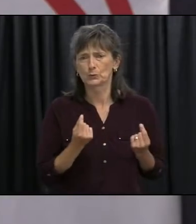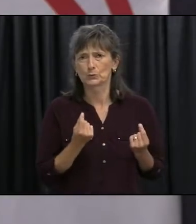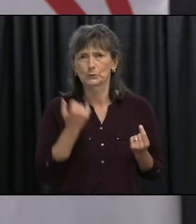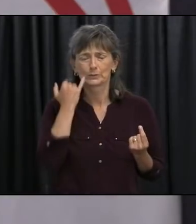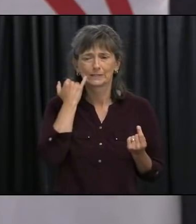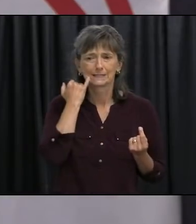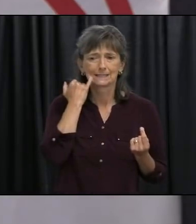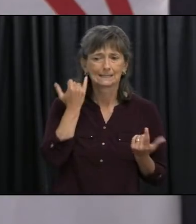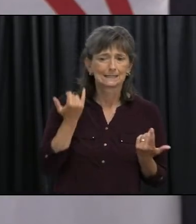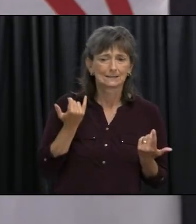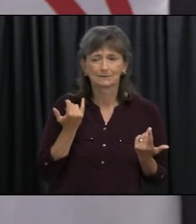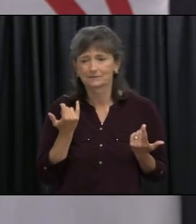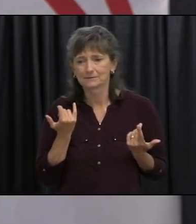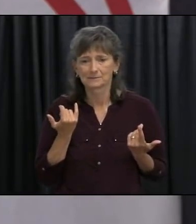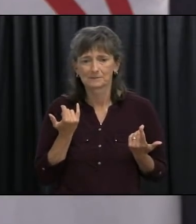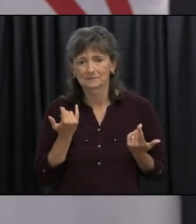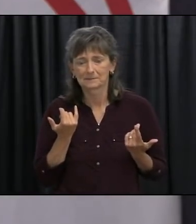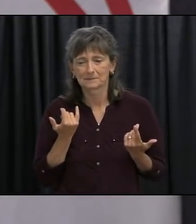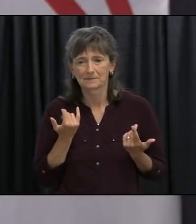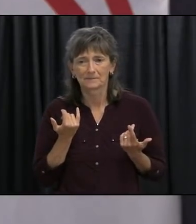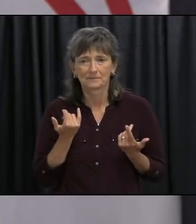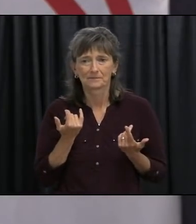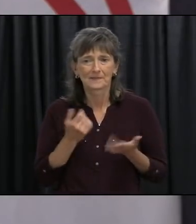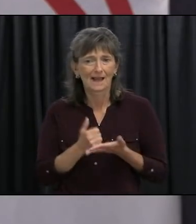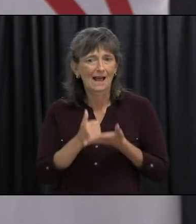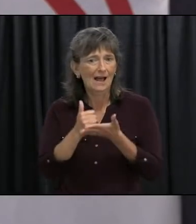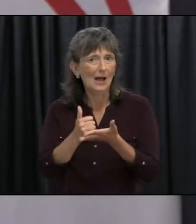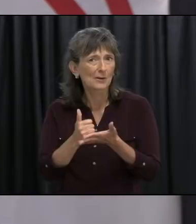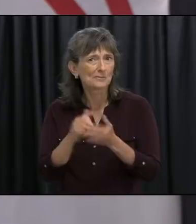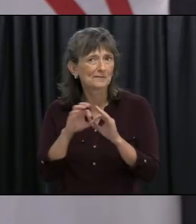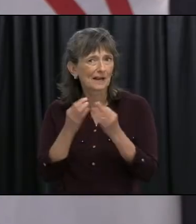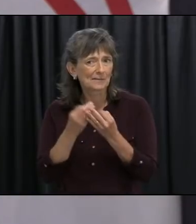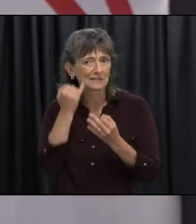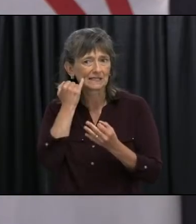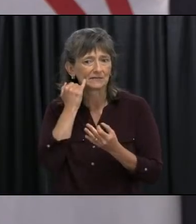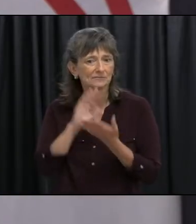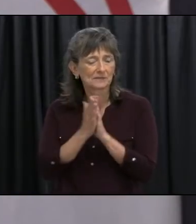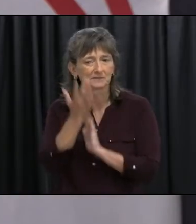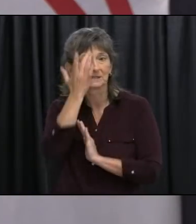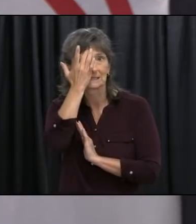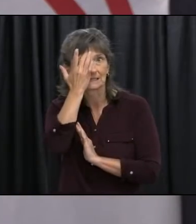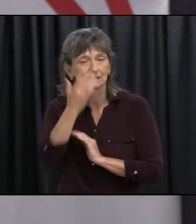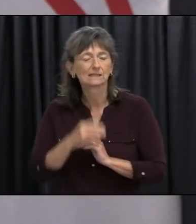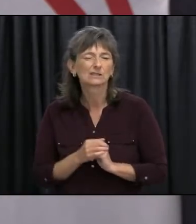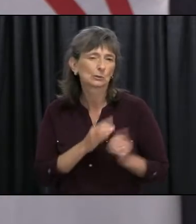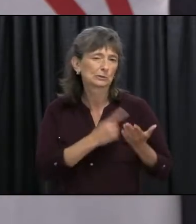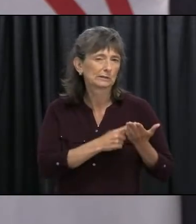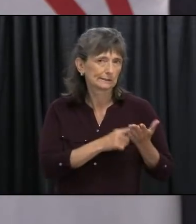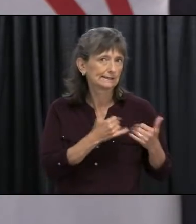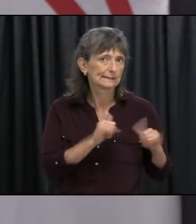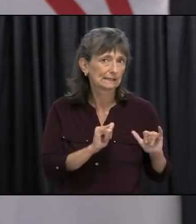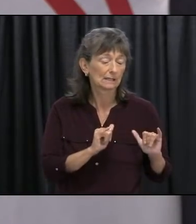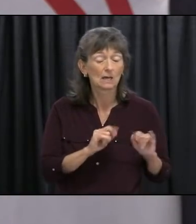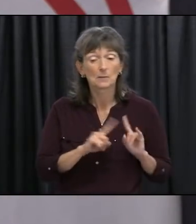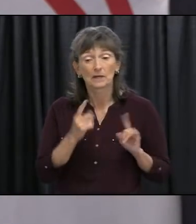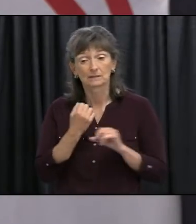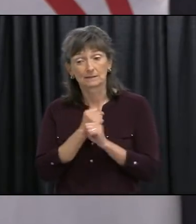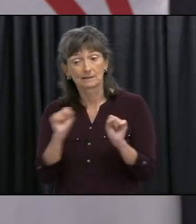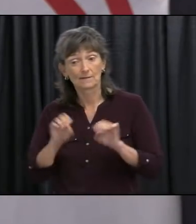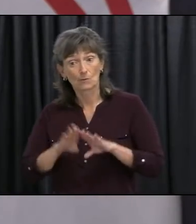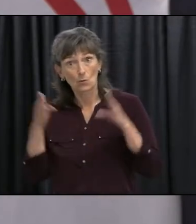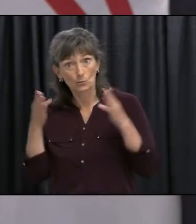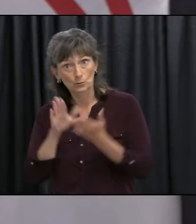in providing remuneration and so on. So this is all part of the discussion right now. But for the safe reopening of schools in